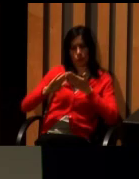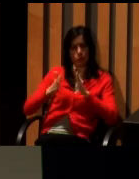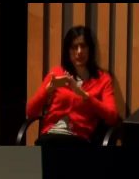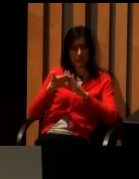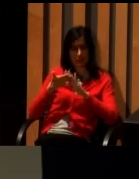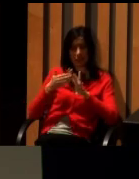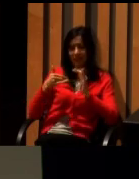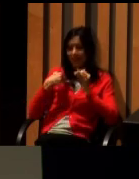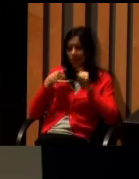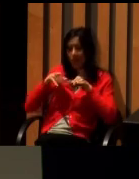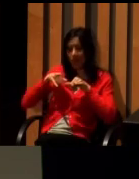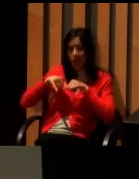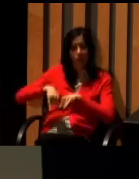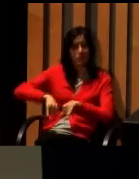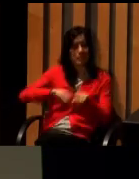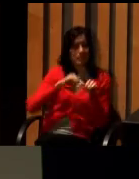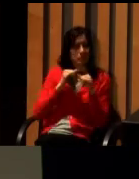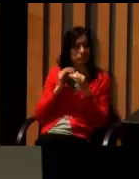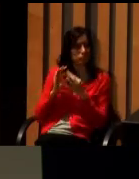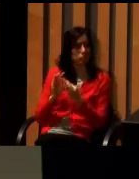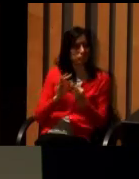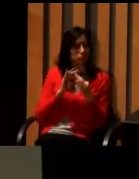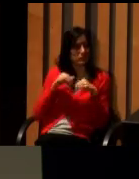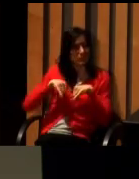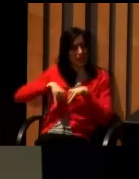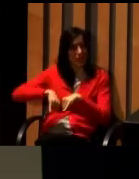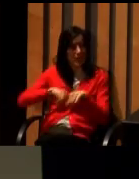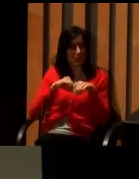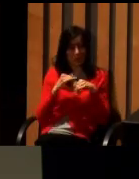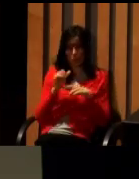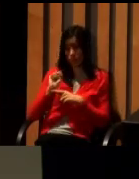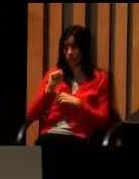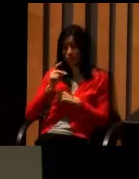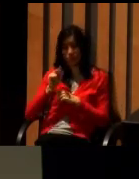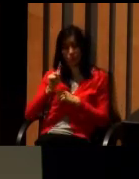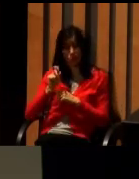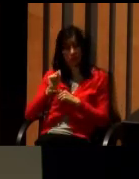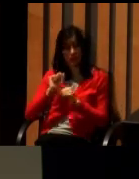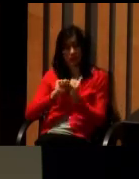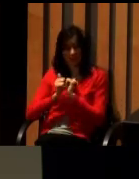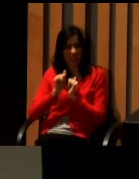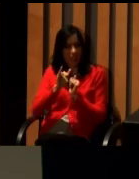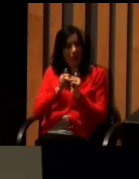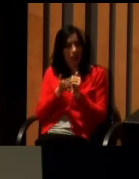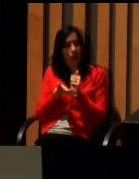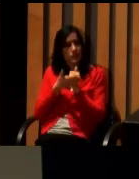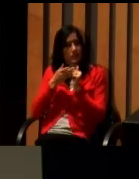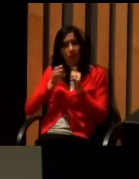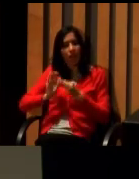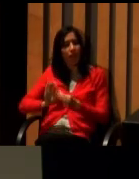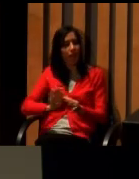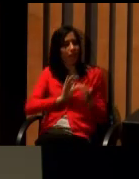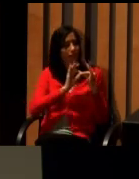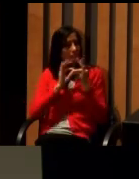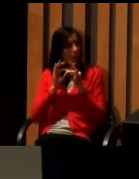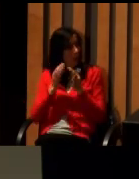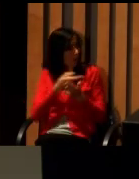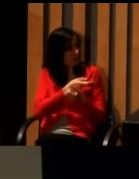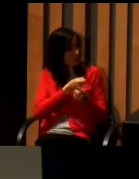What better common bond can you have than to have a sports team that you want to support